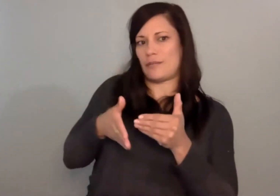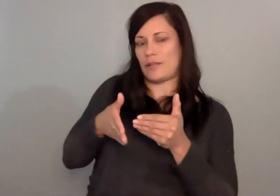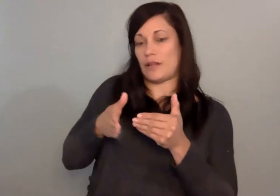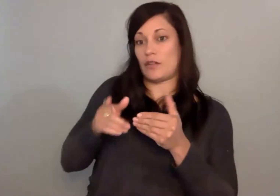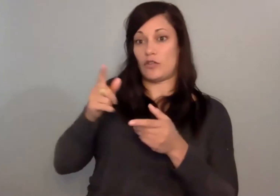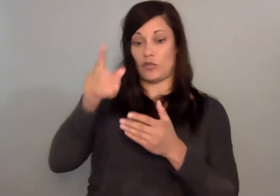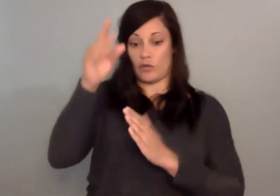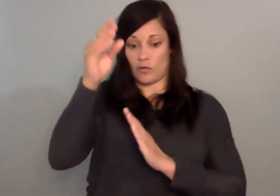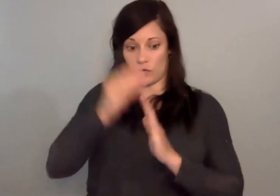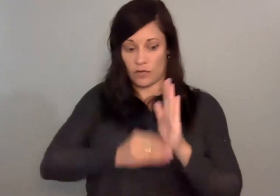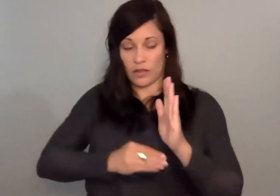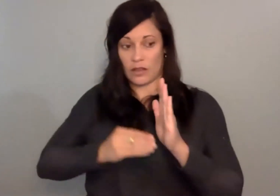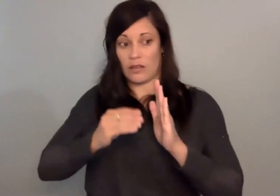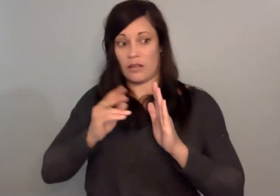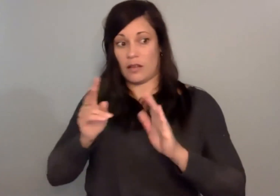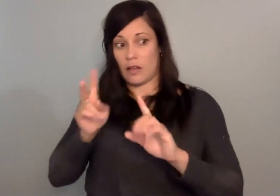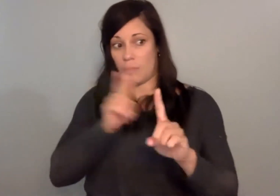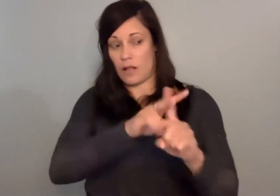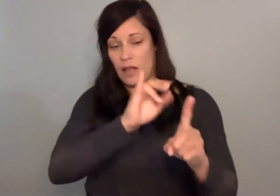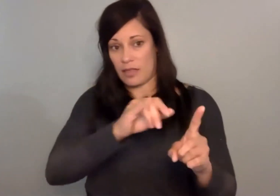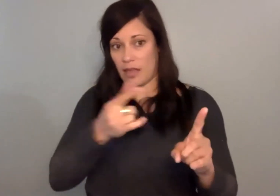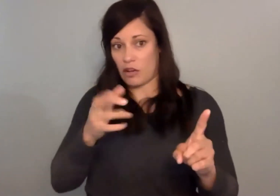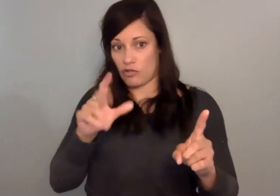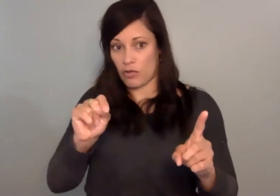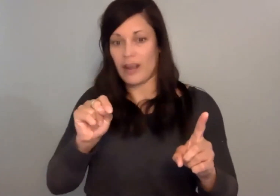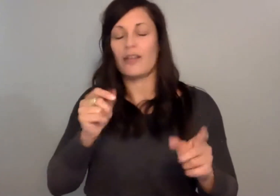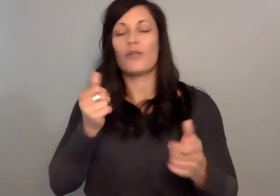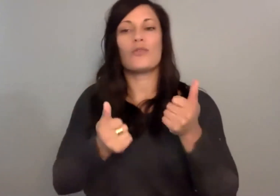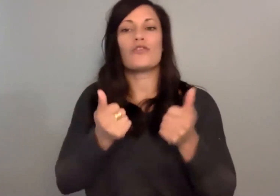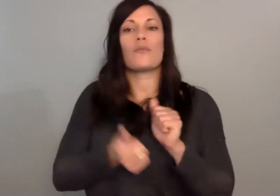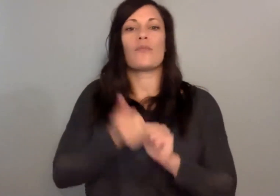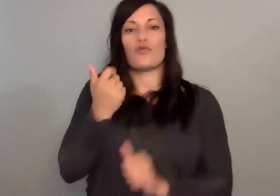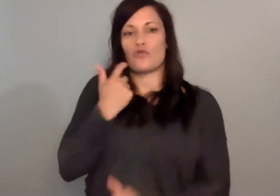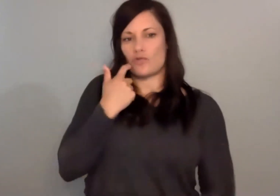grant by the time that the application is written.